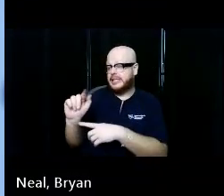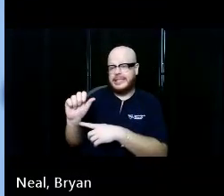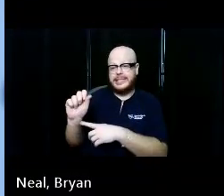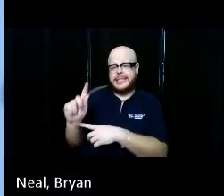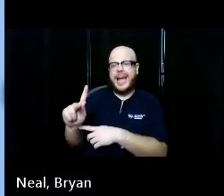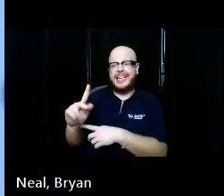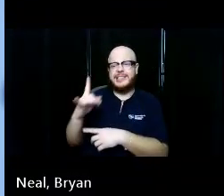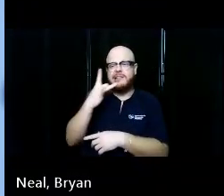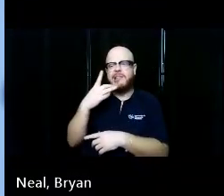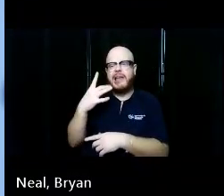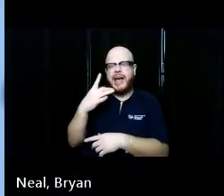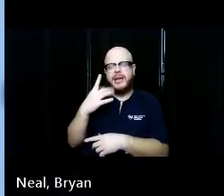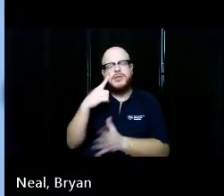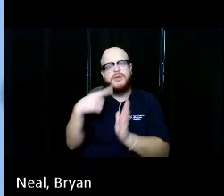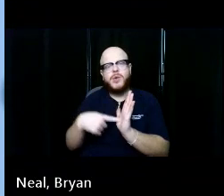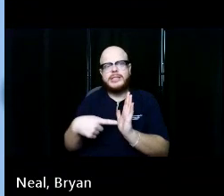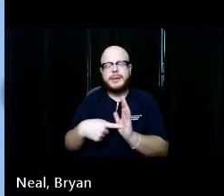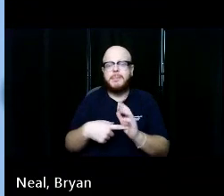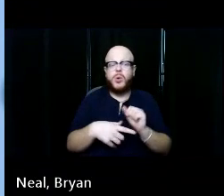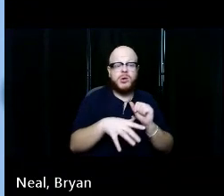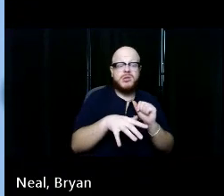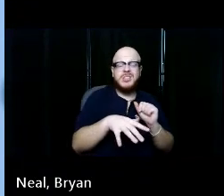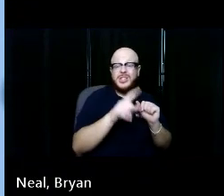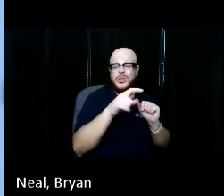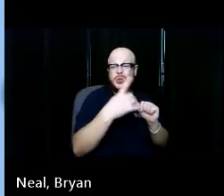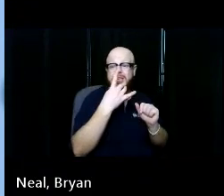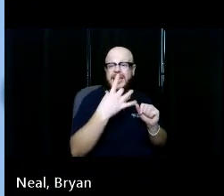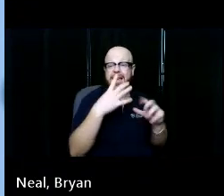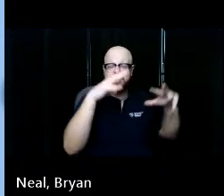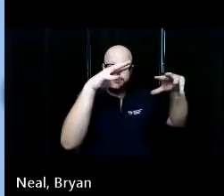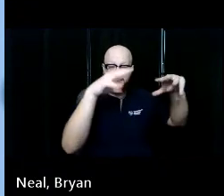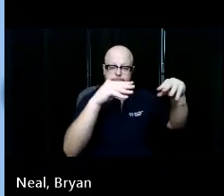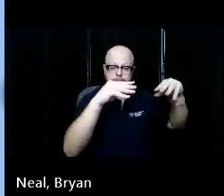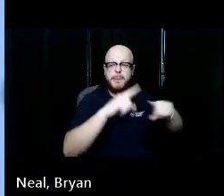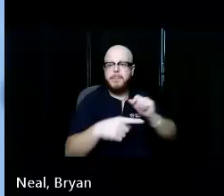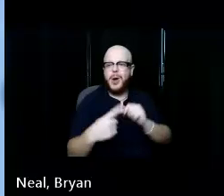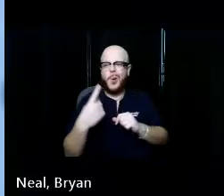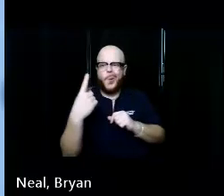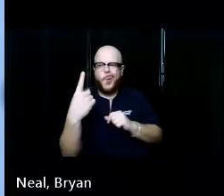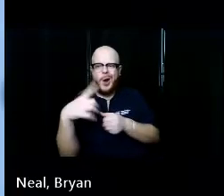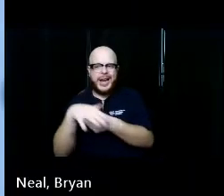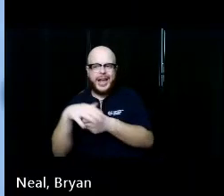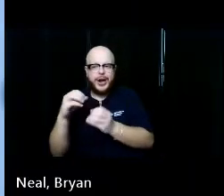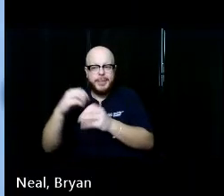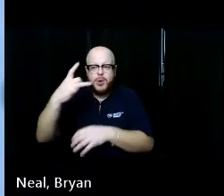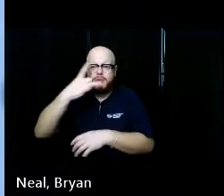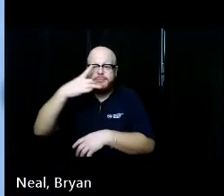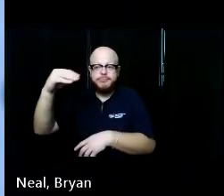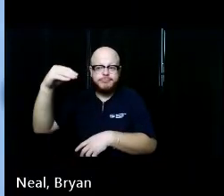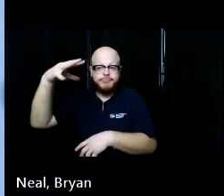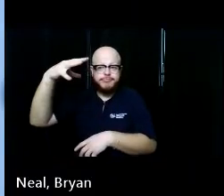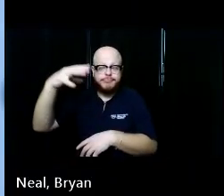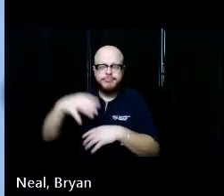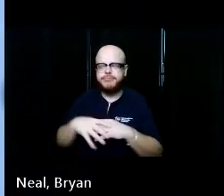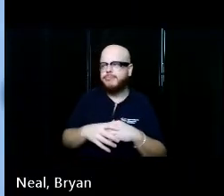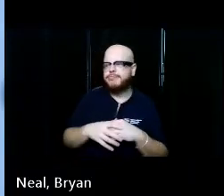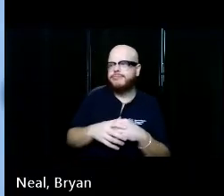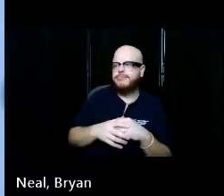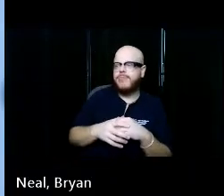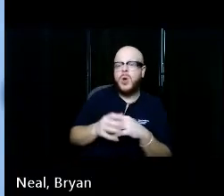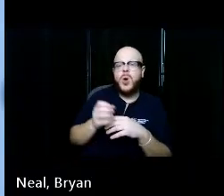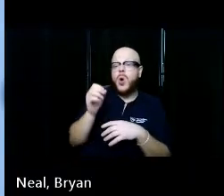task light available. And if the overhead lights are brighter and somebody prefers it dimmer, you could have something like